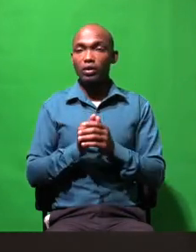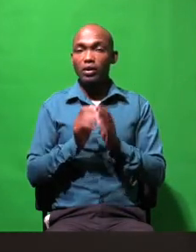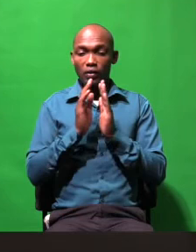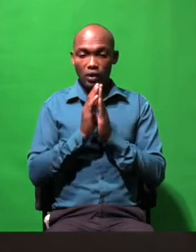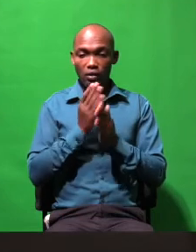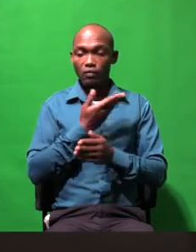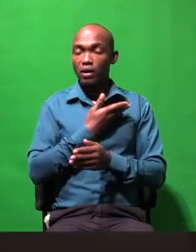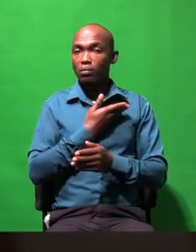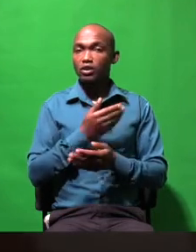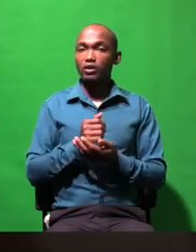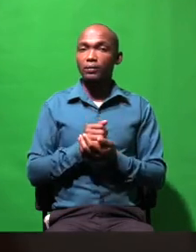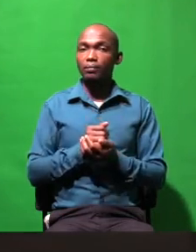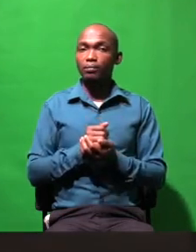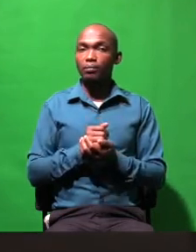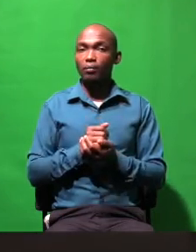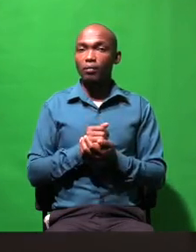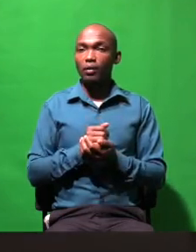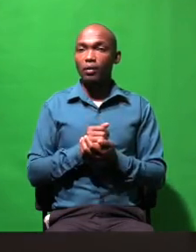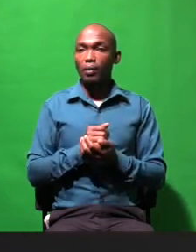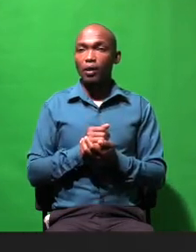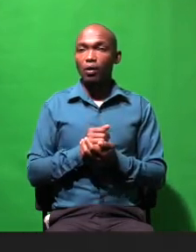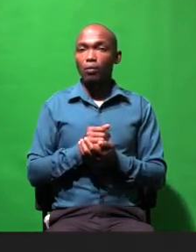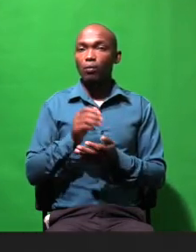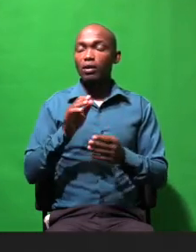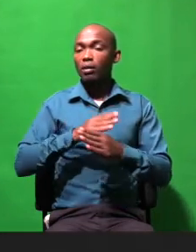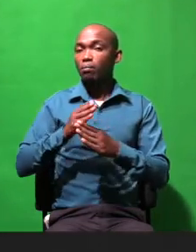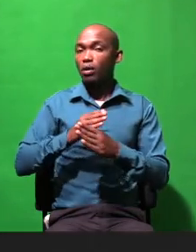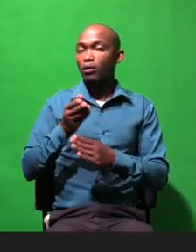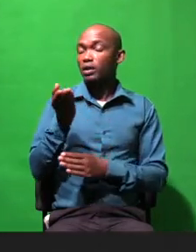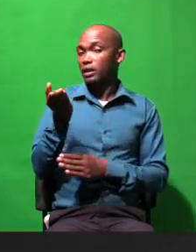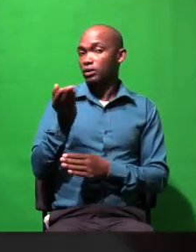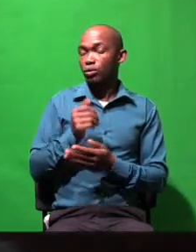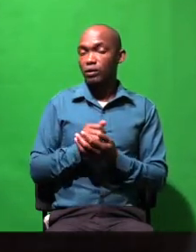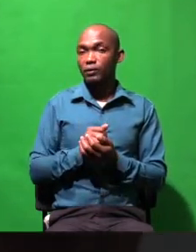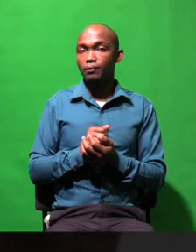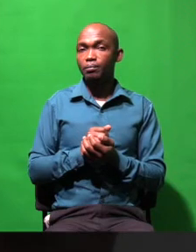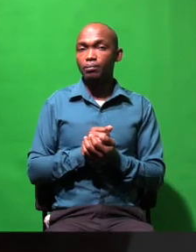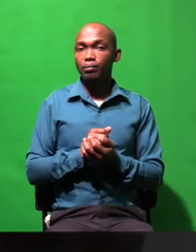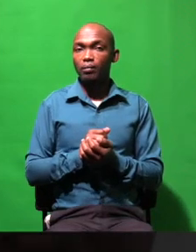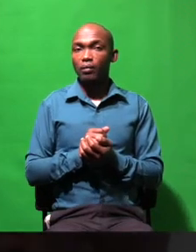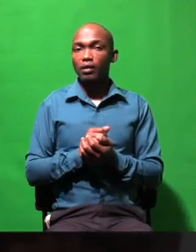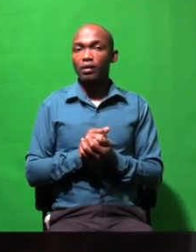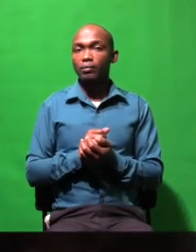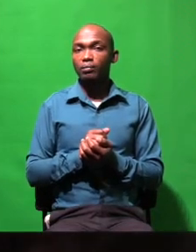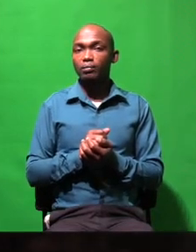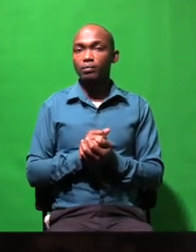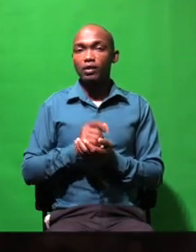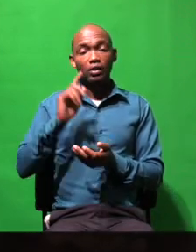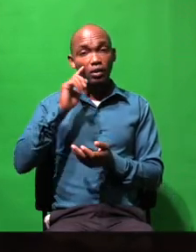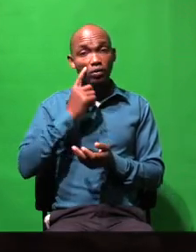Thank you very much. What's the state of this one? Who can try? Zuena, can you try, please?